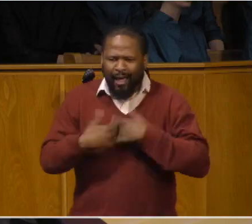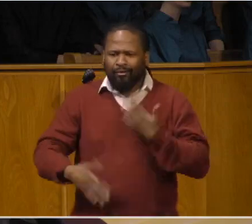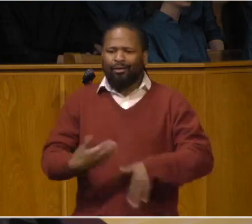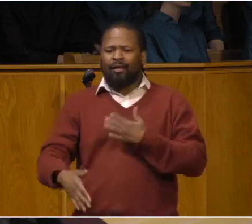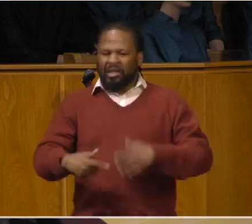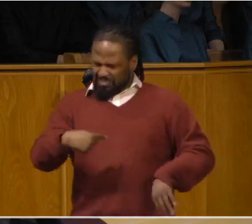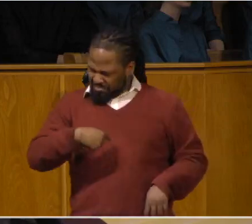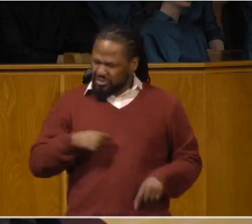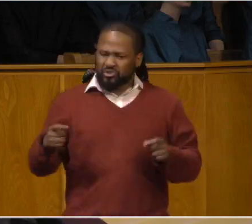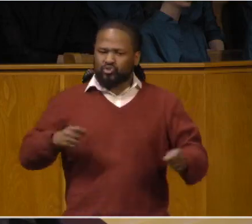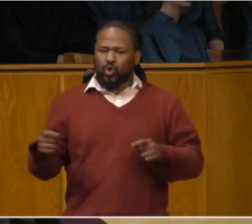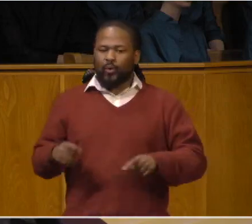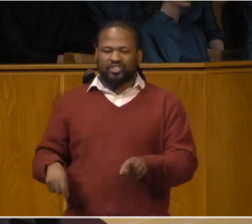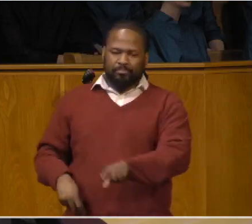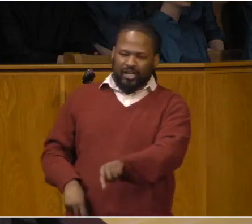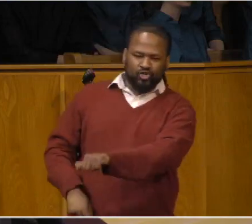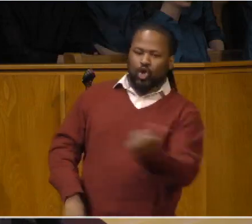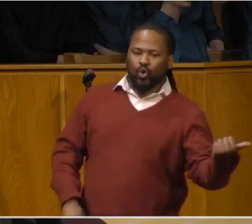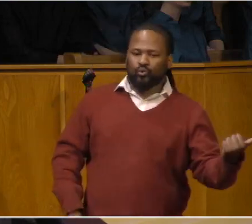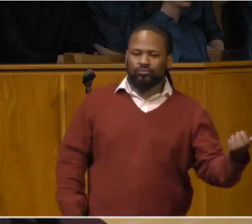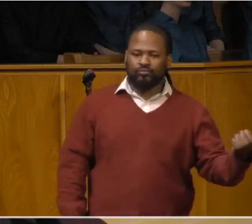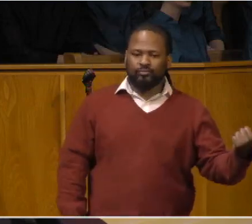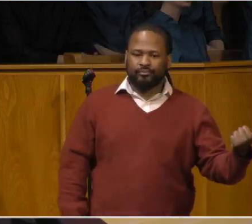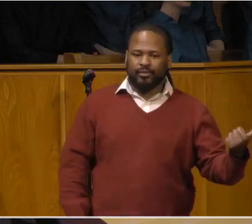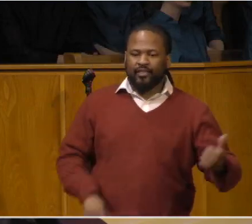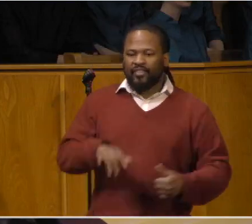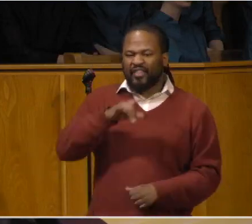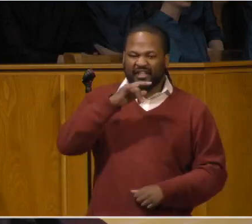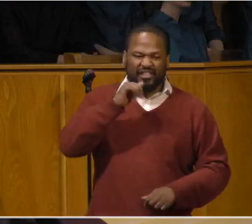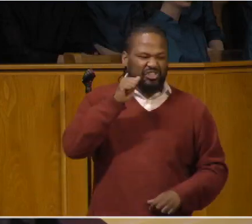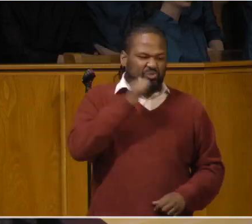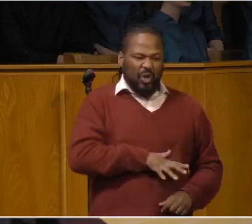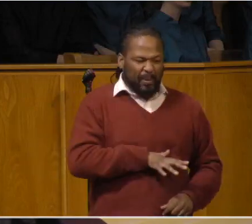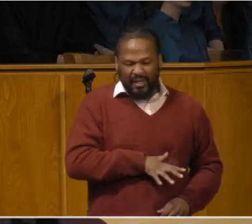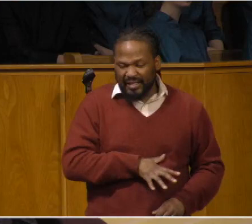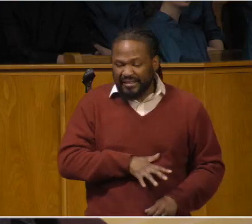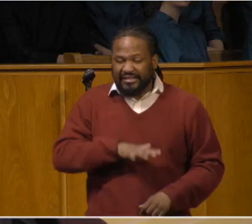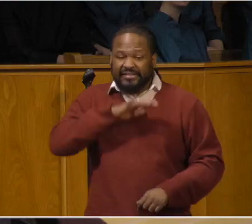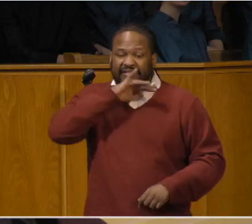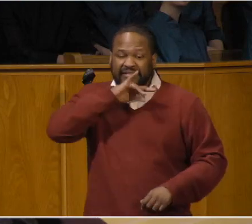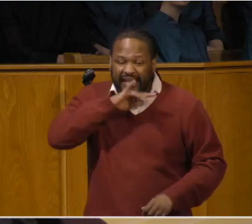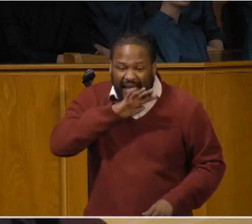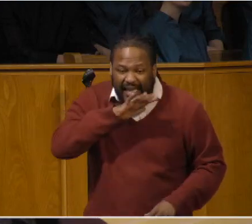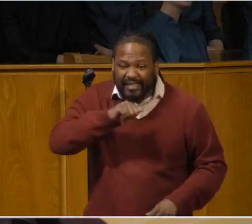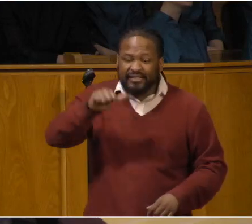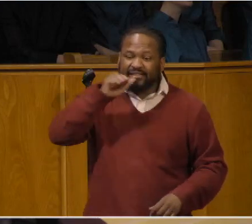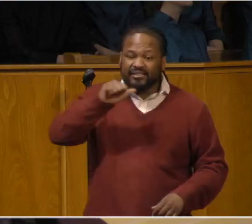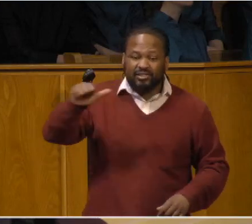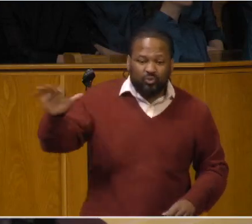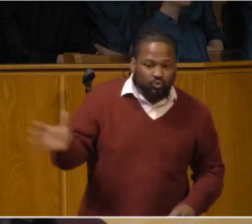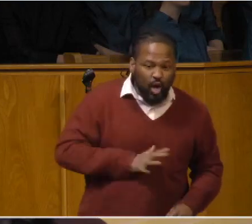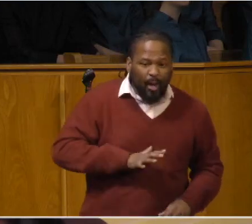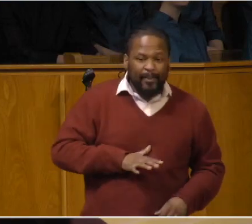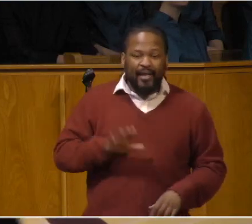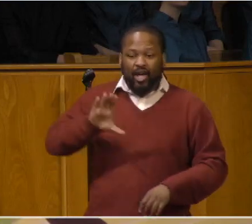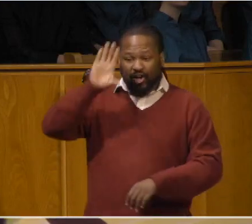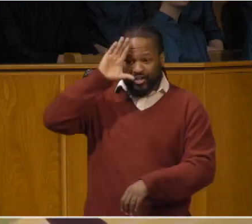go. Kick this chick, this nasty woman, and her son out of my house.